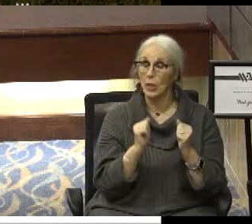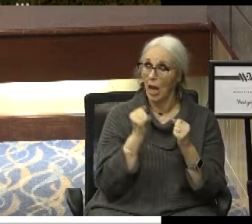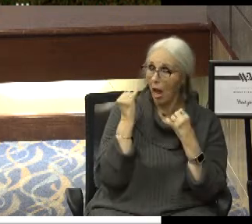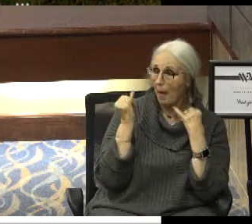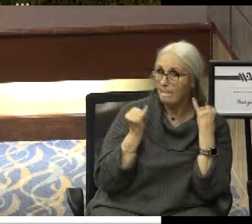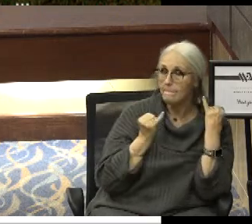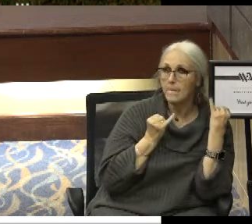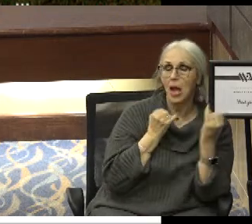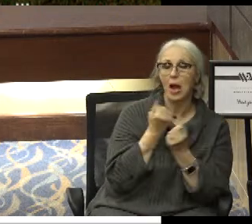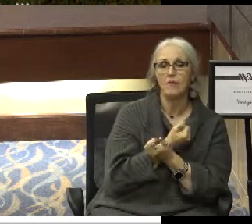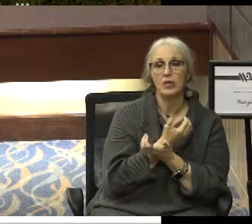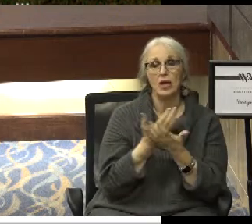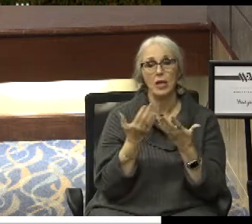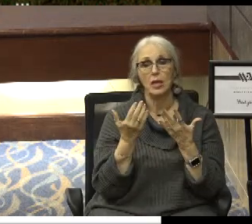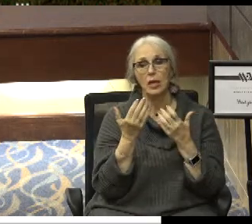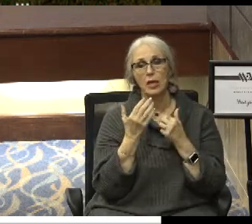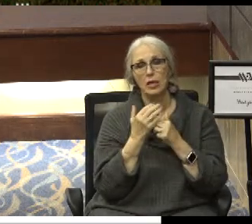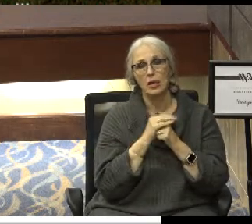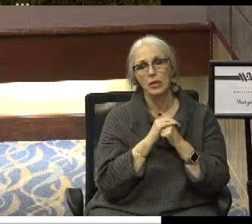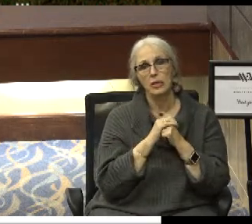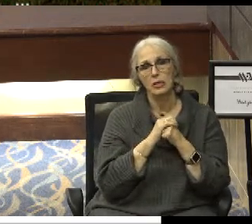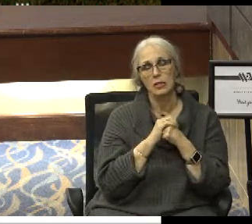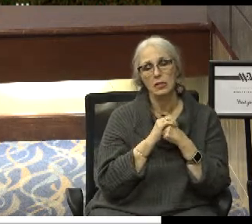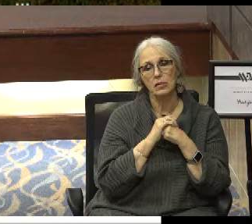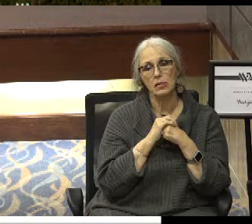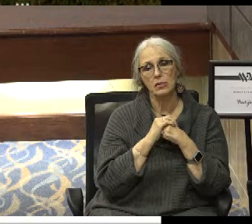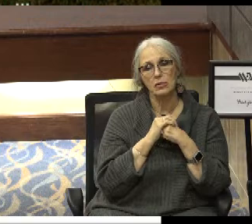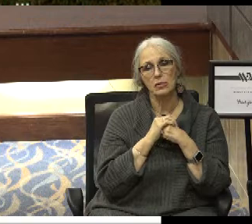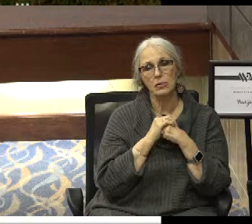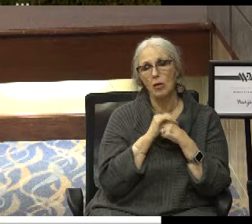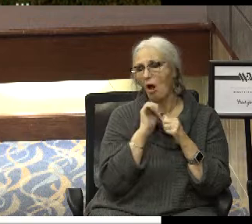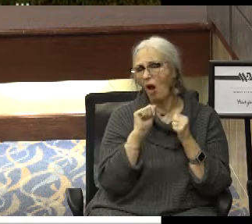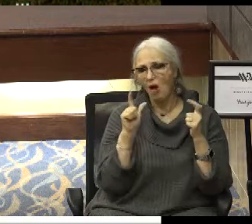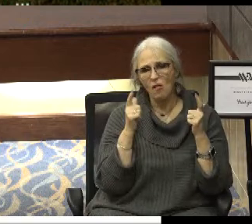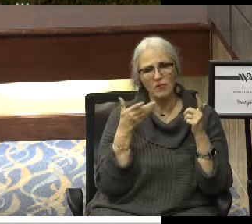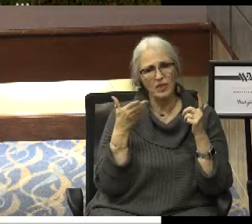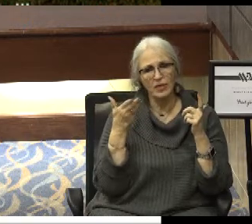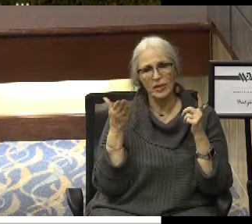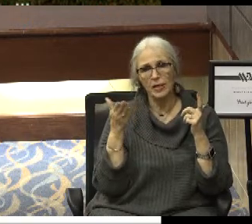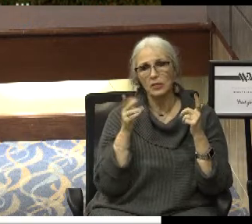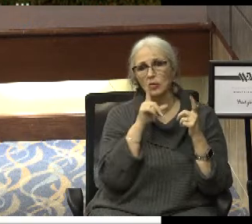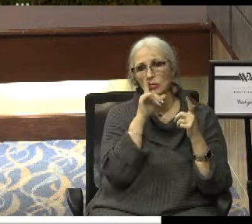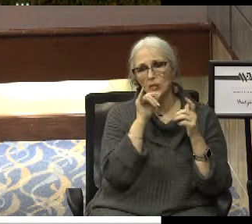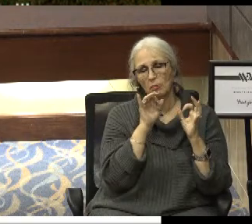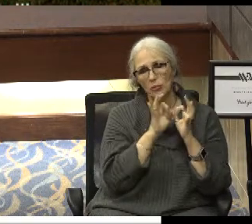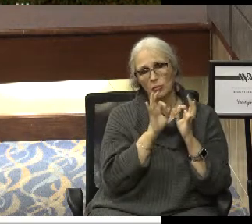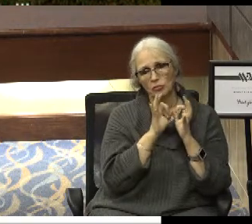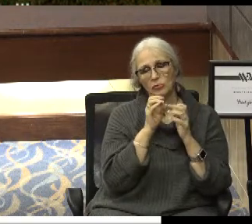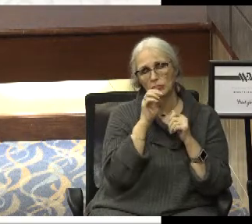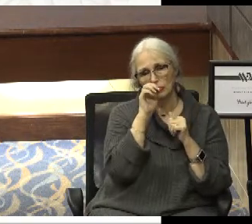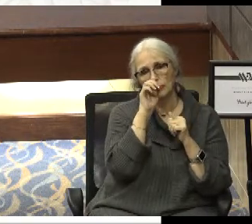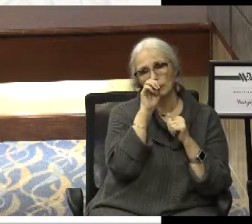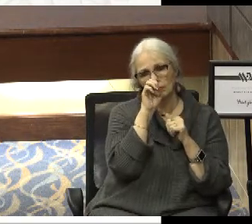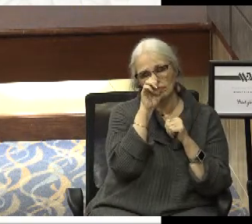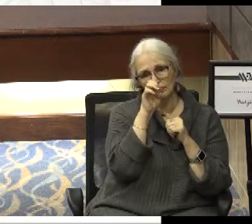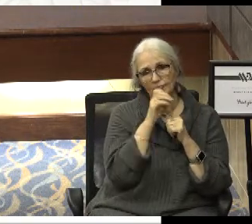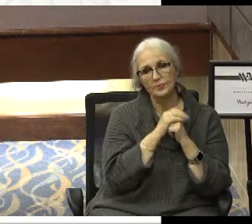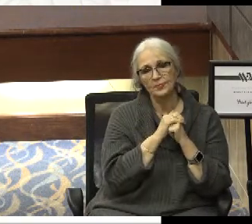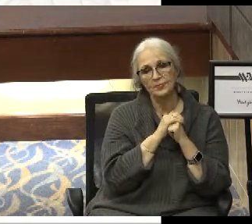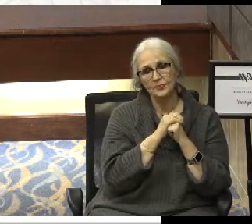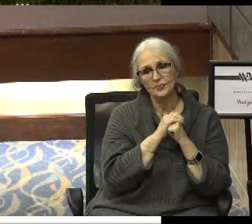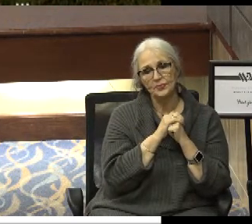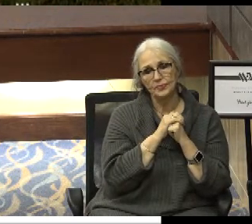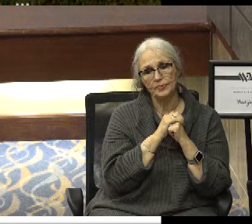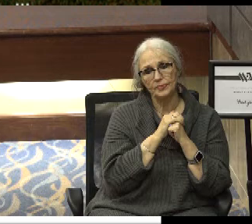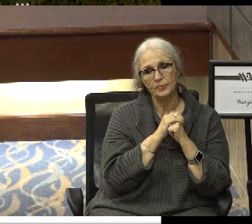those things are important. The timing of 35, all those things become important to them. Hey, Paris, quick,